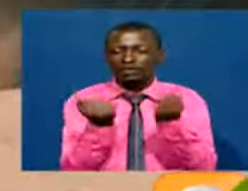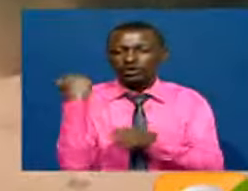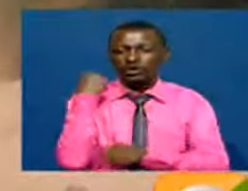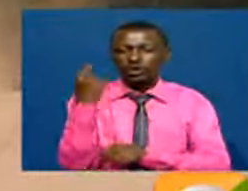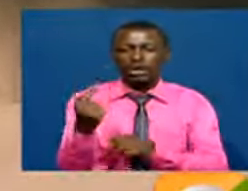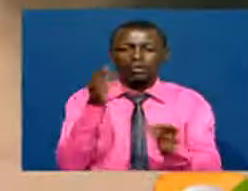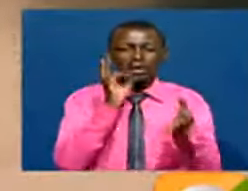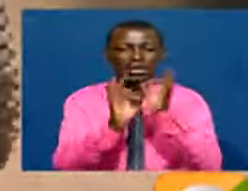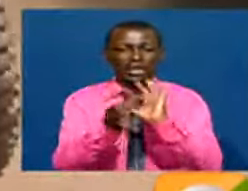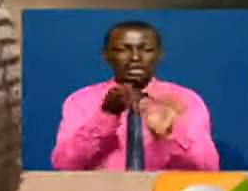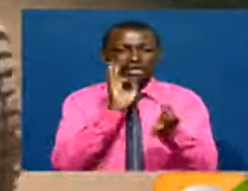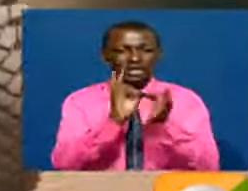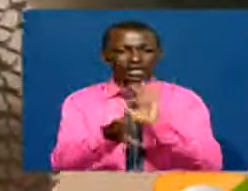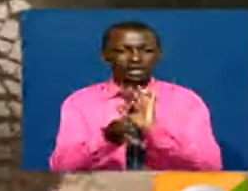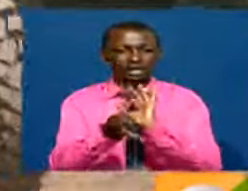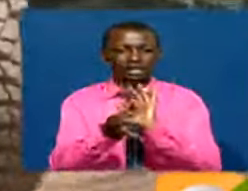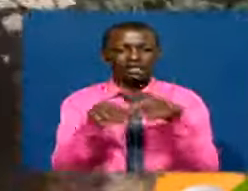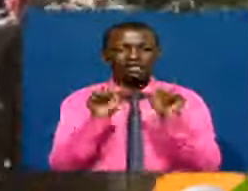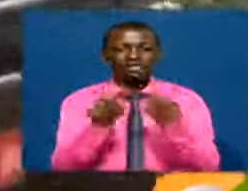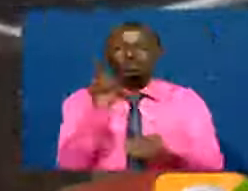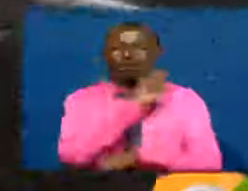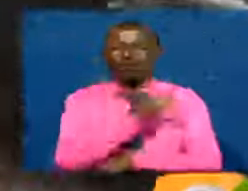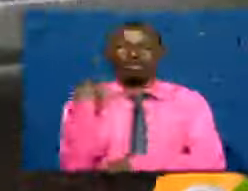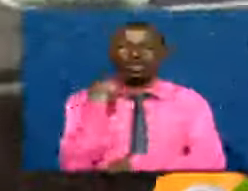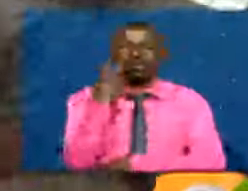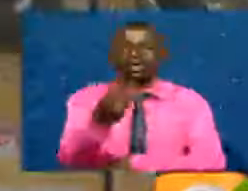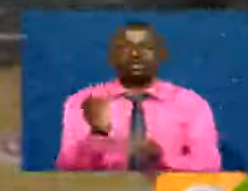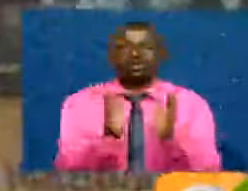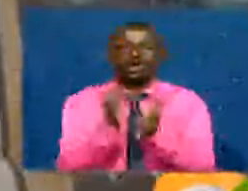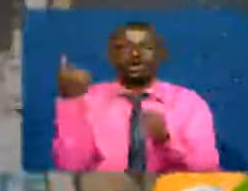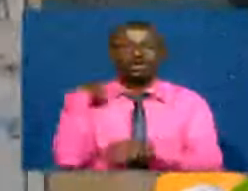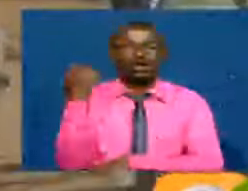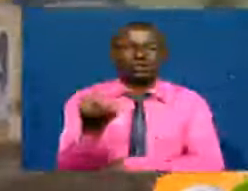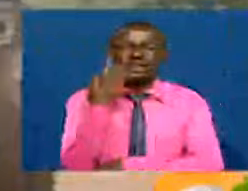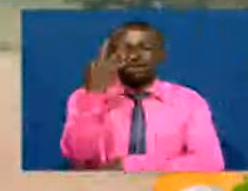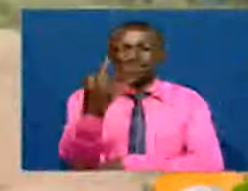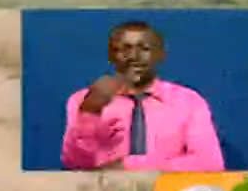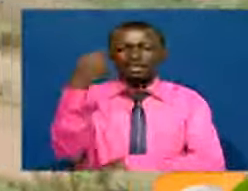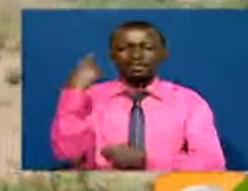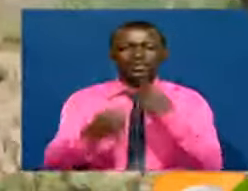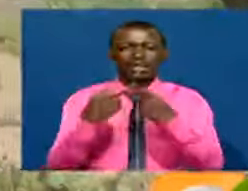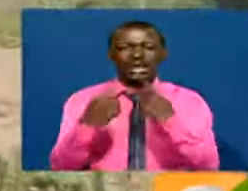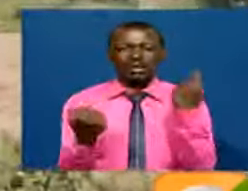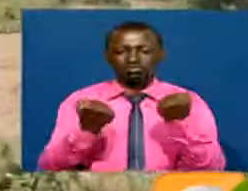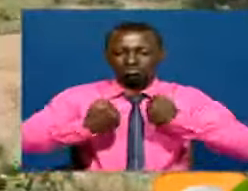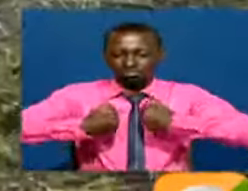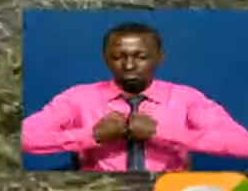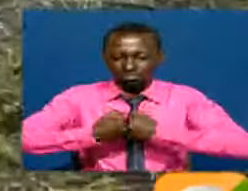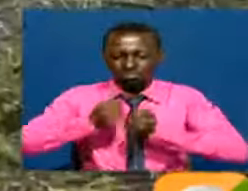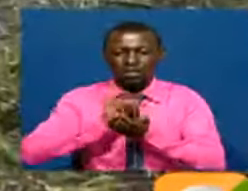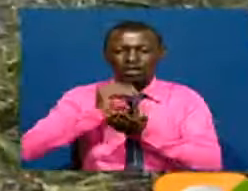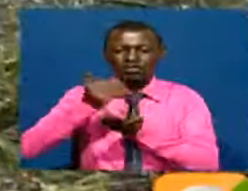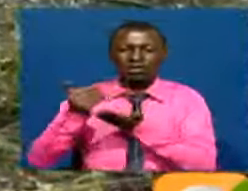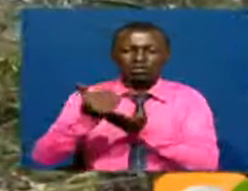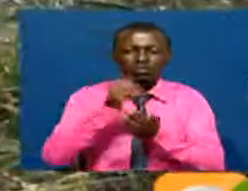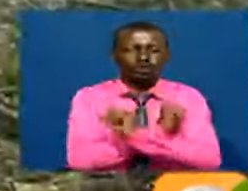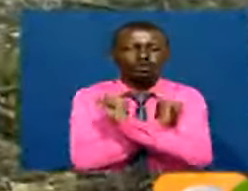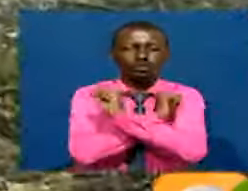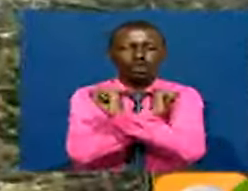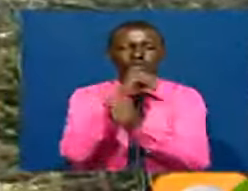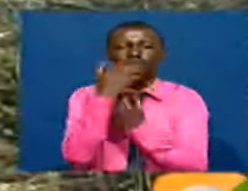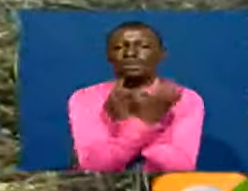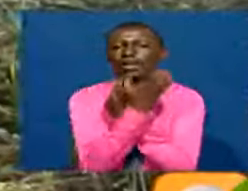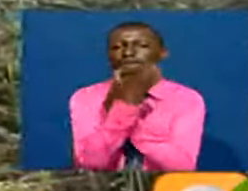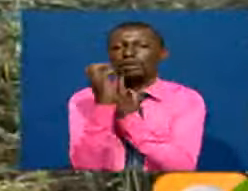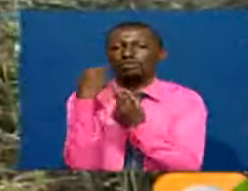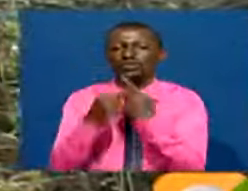Huzi, led by Jeremy Holly, finished second and third. The annual event, which raises funds for environmental conservation, has